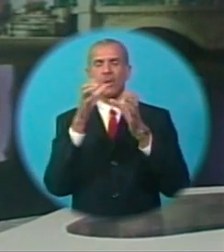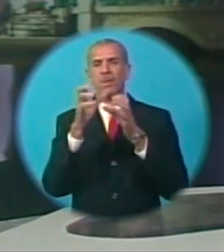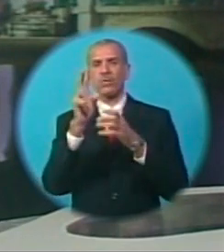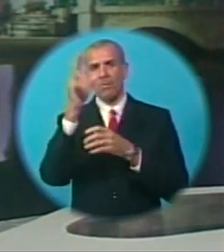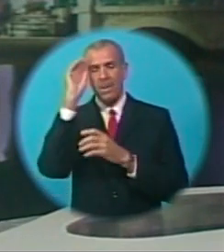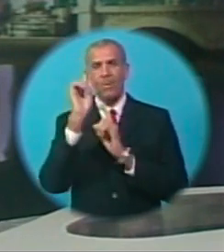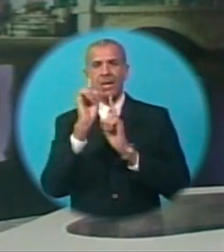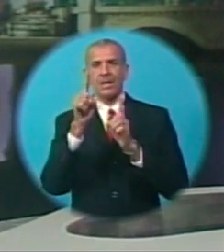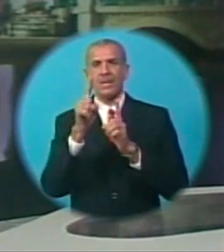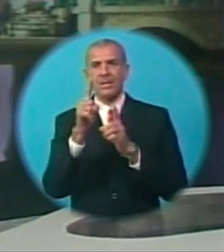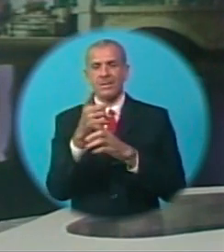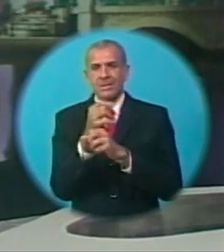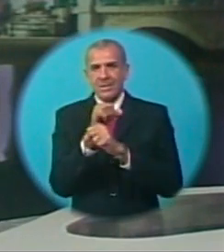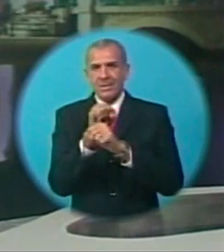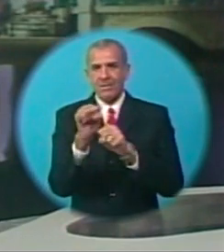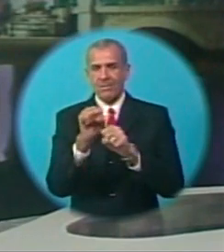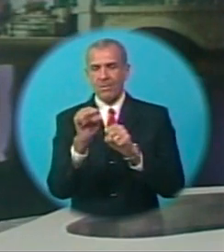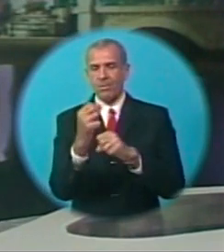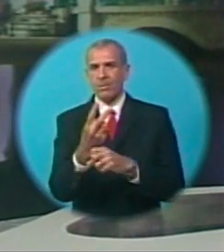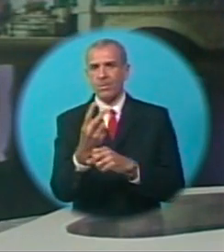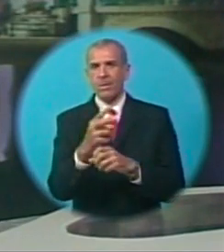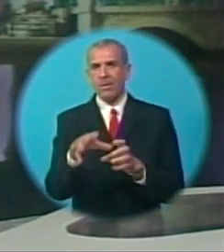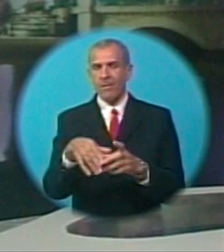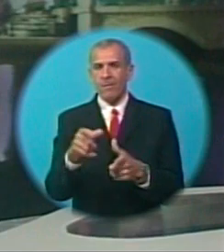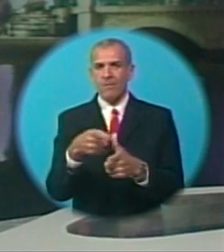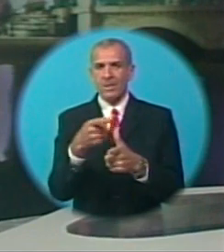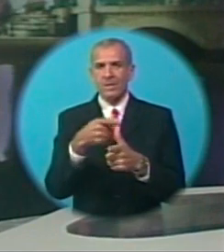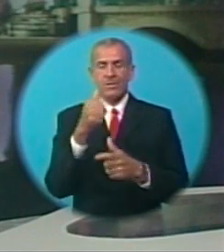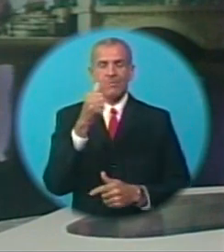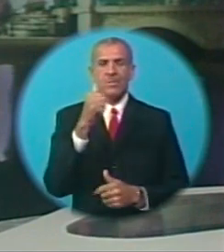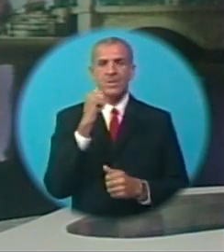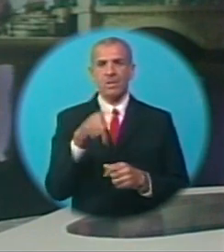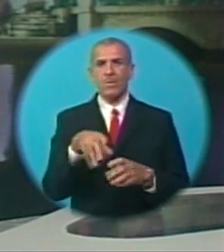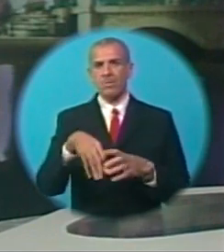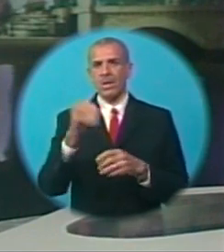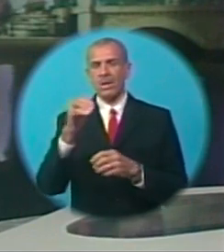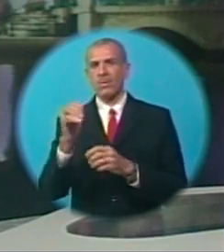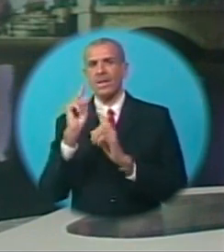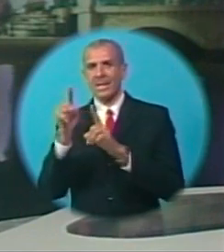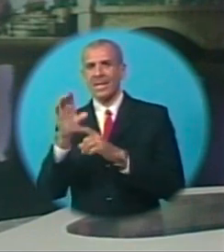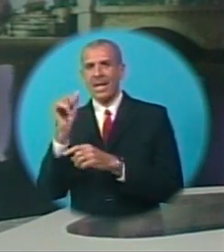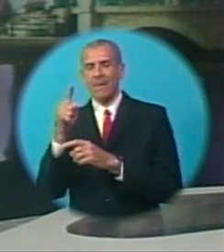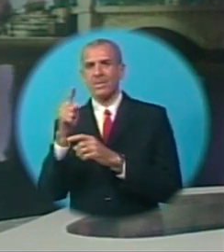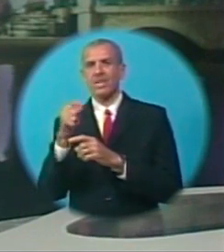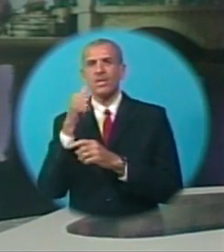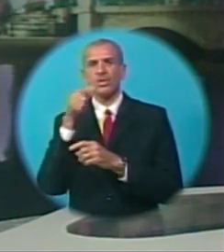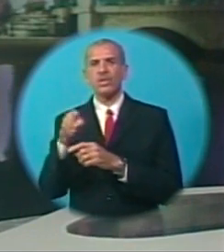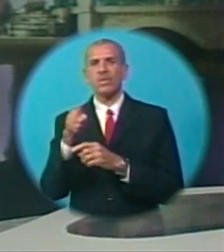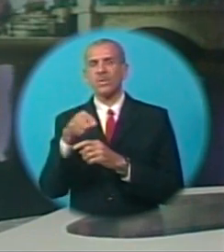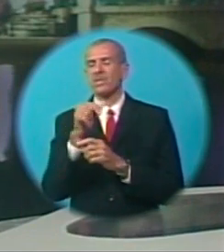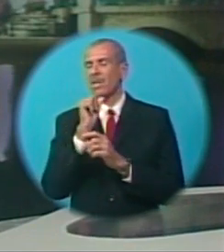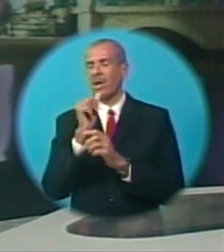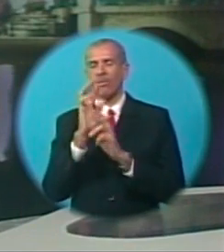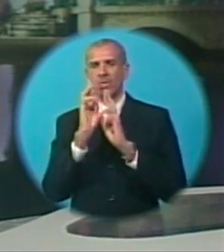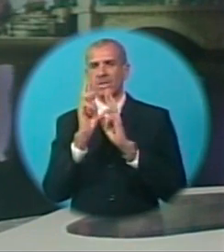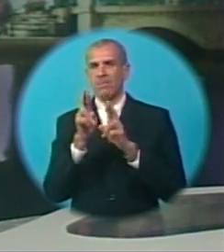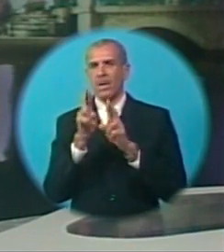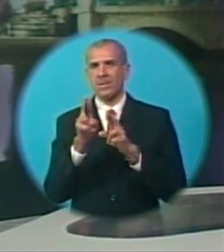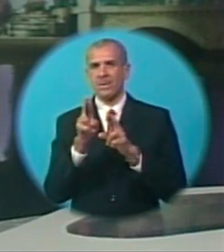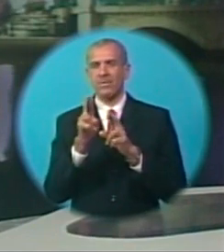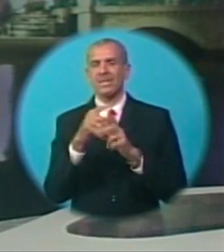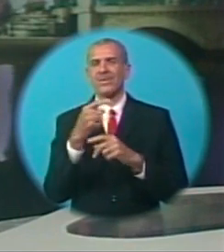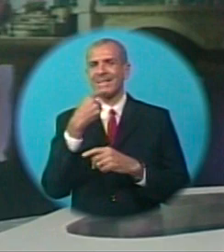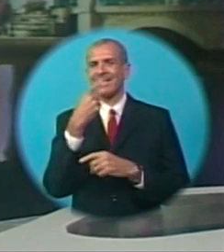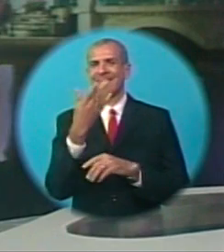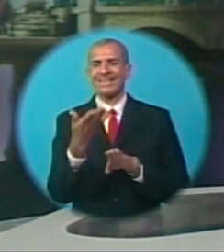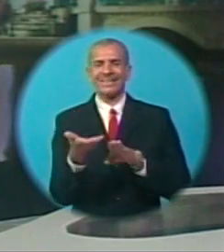to their rescue, but by the time they pulled out, the female passenger had went to Campbell's assistance. She was unresponsive. She was later pronounced